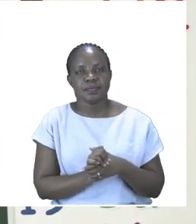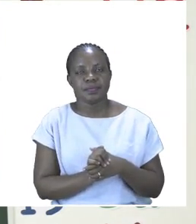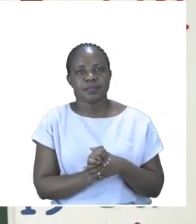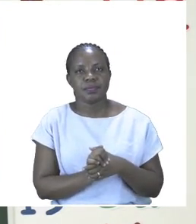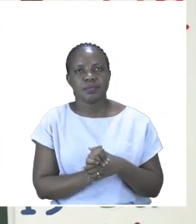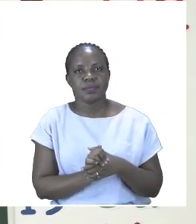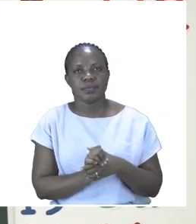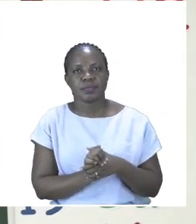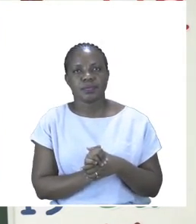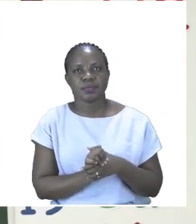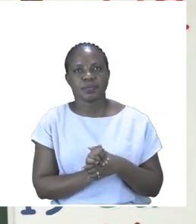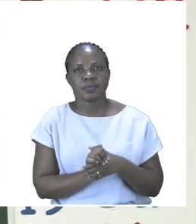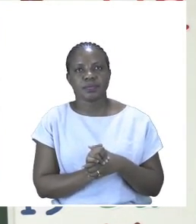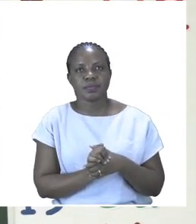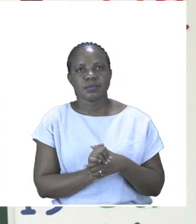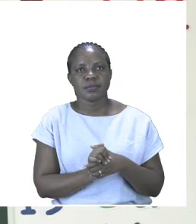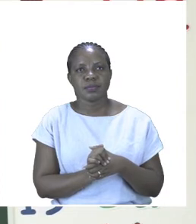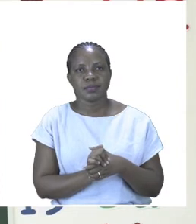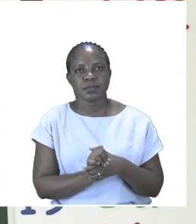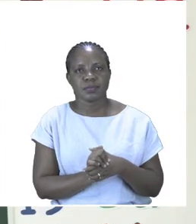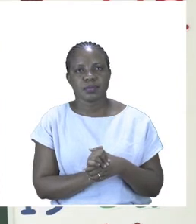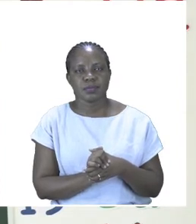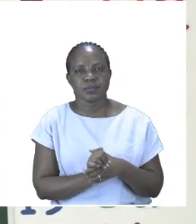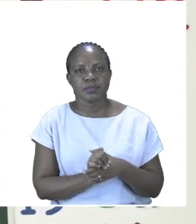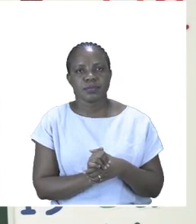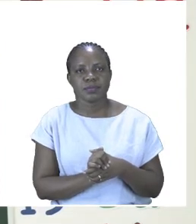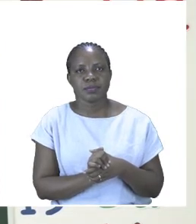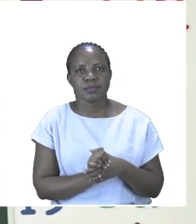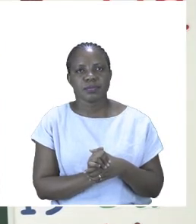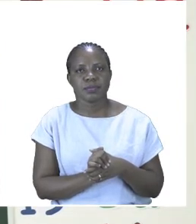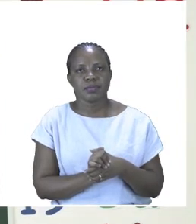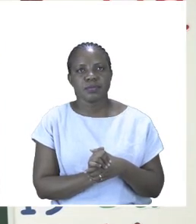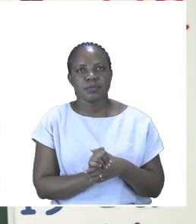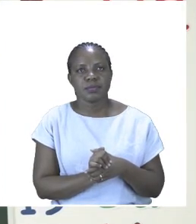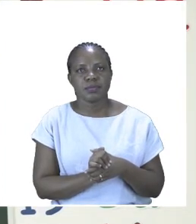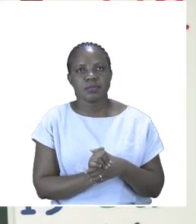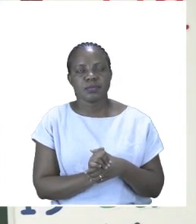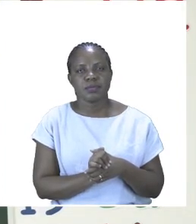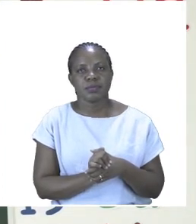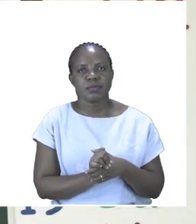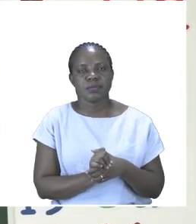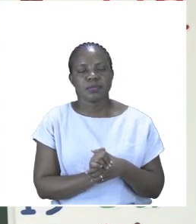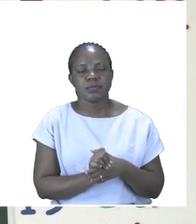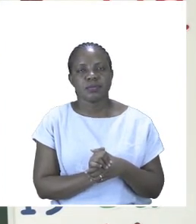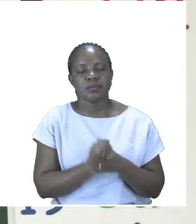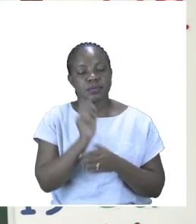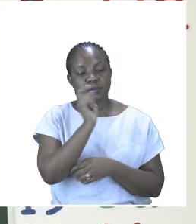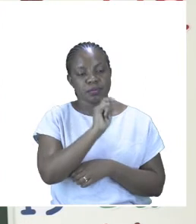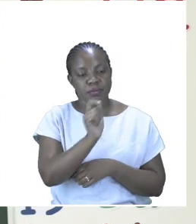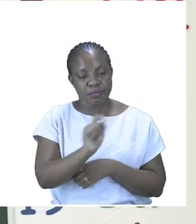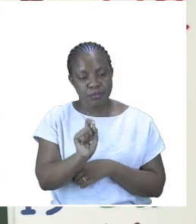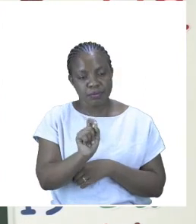only one of the items on the table. So please write the